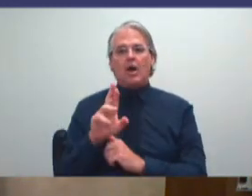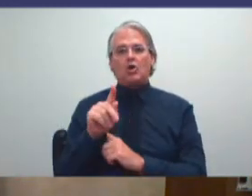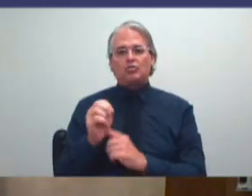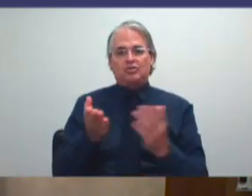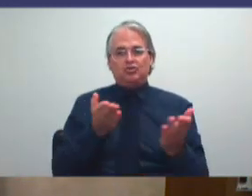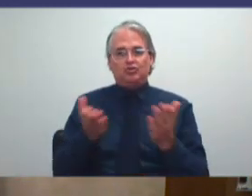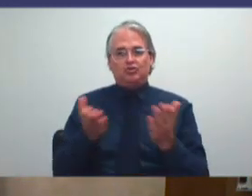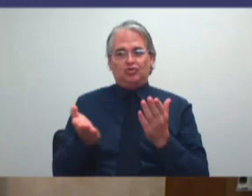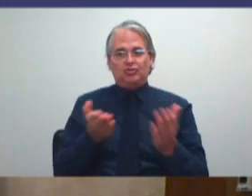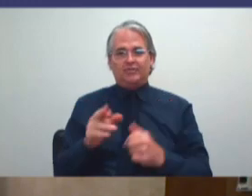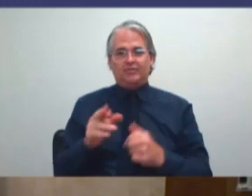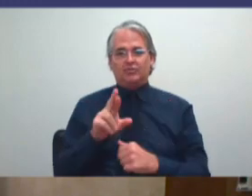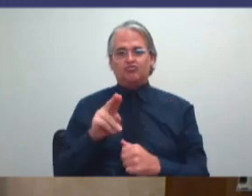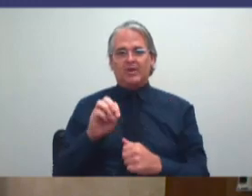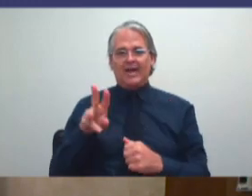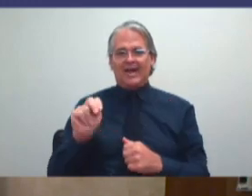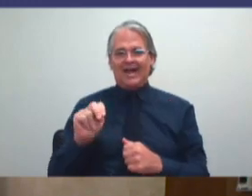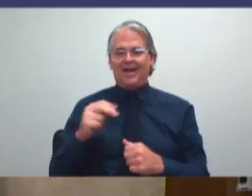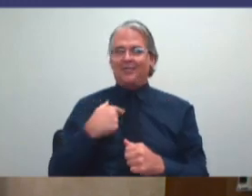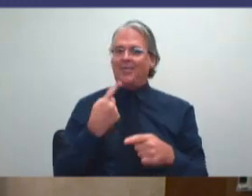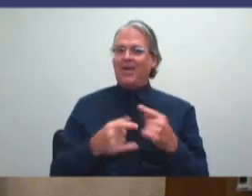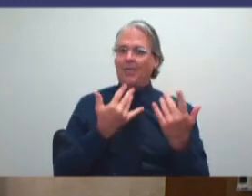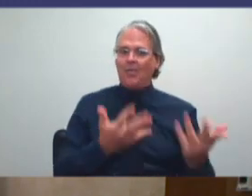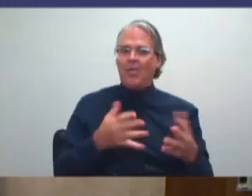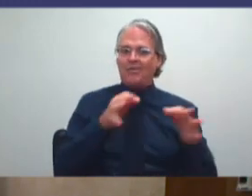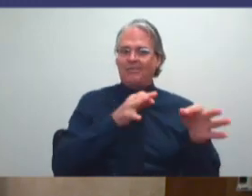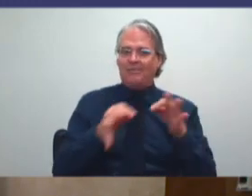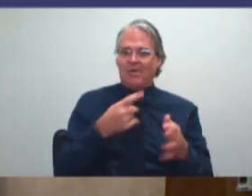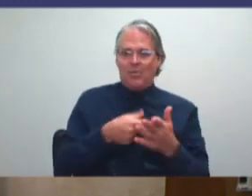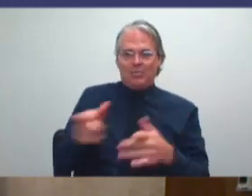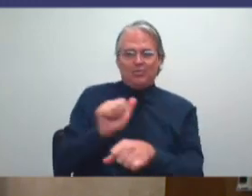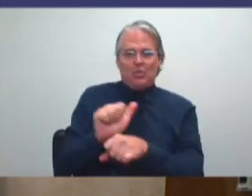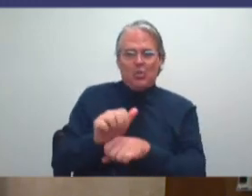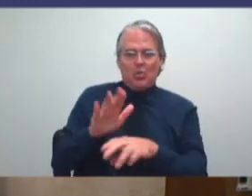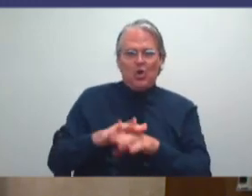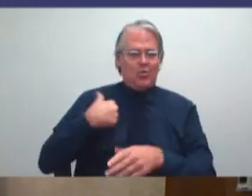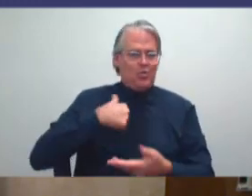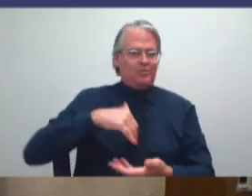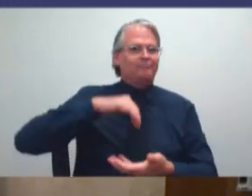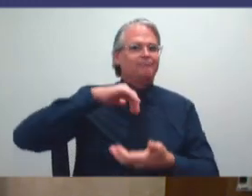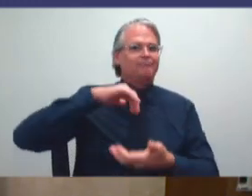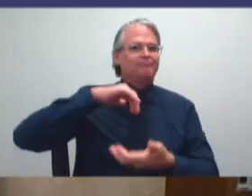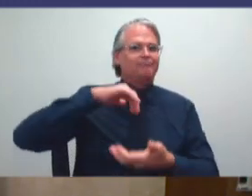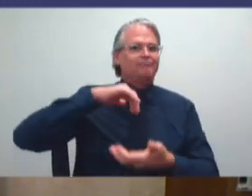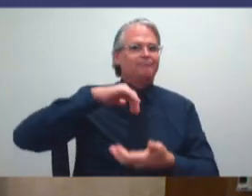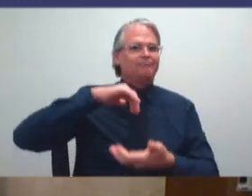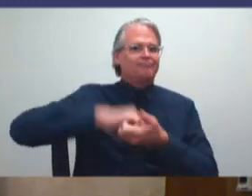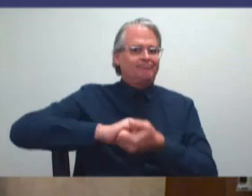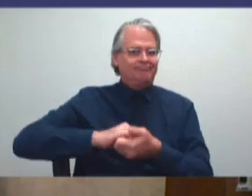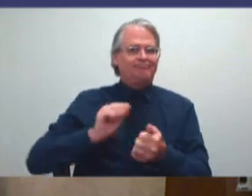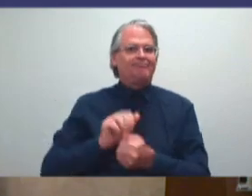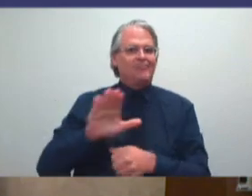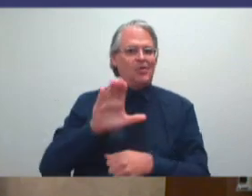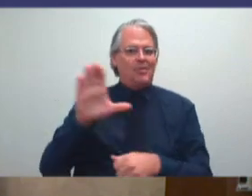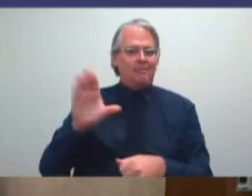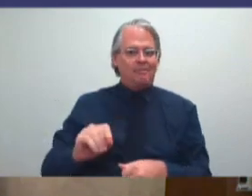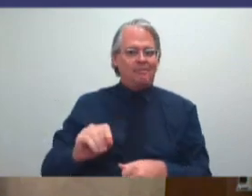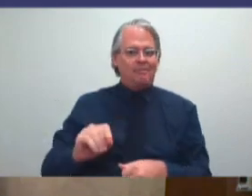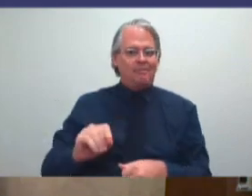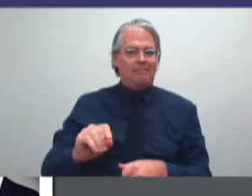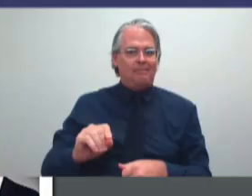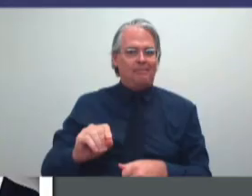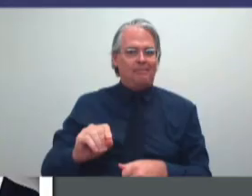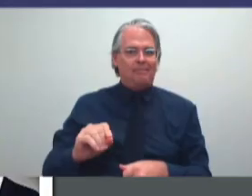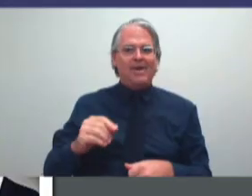working on. We built a great partnership with Renown. It's very exciting. I think the community is going to be very pleased, so thank you so much. And then we have